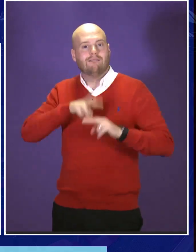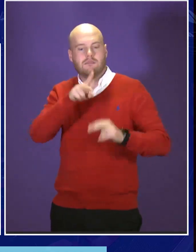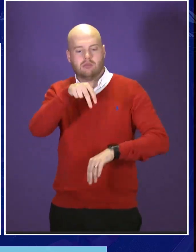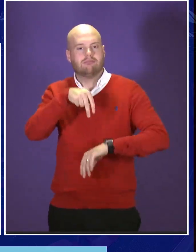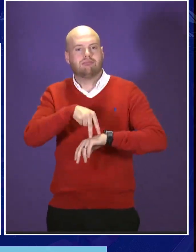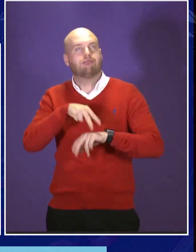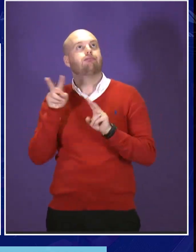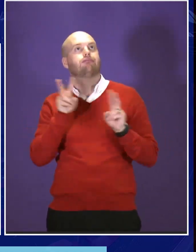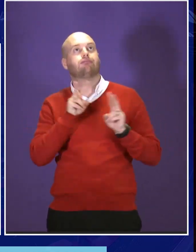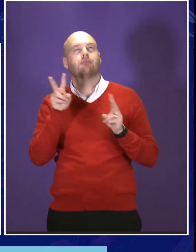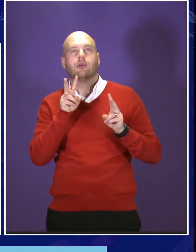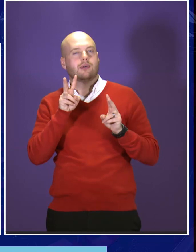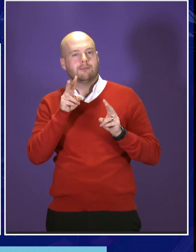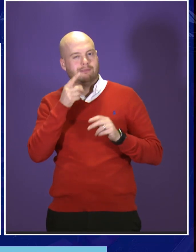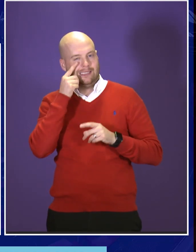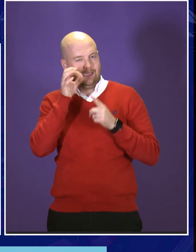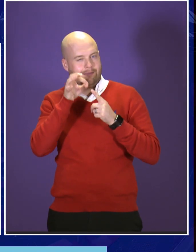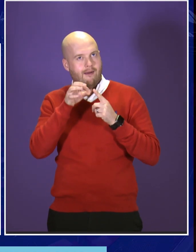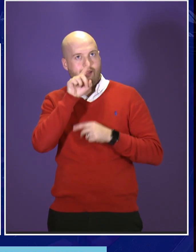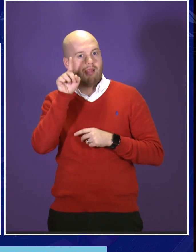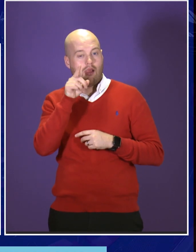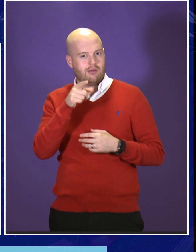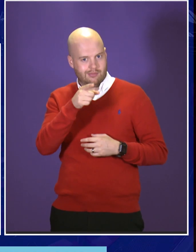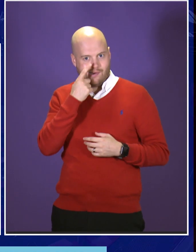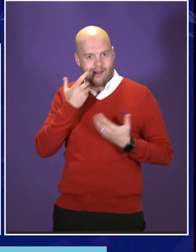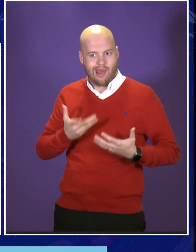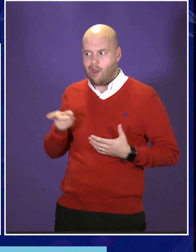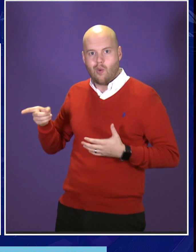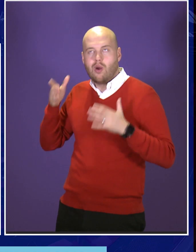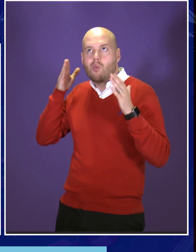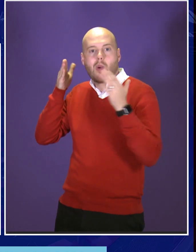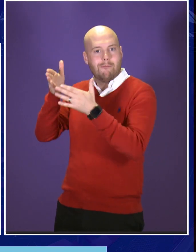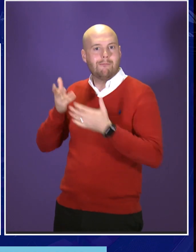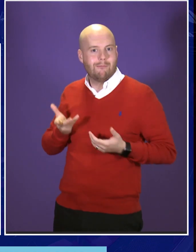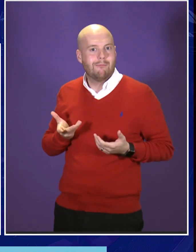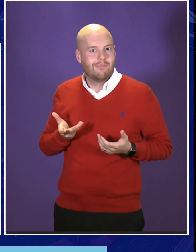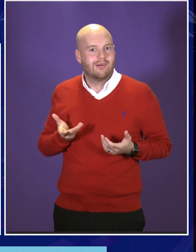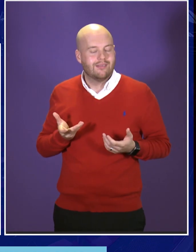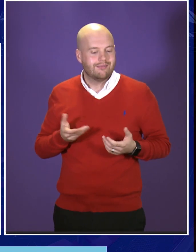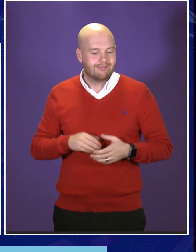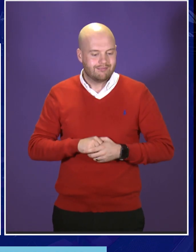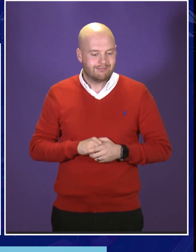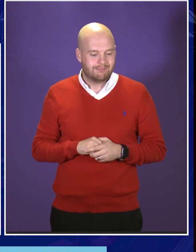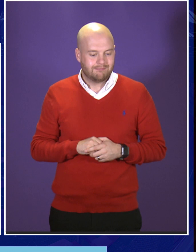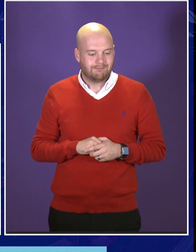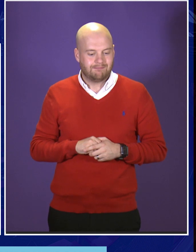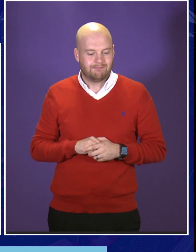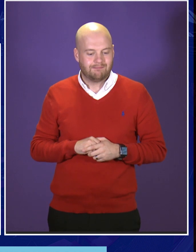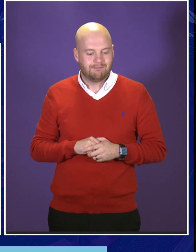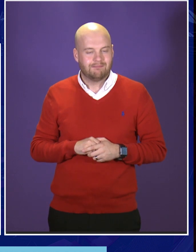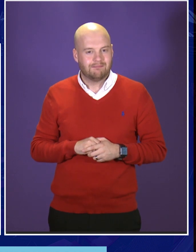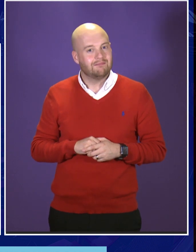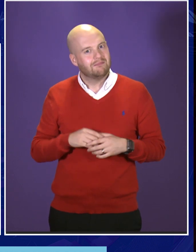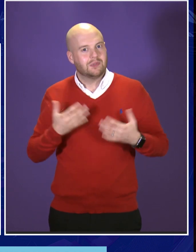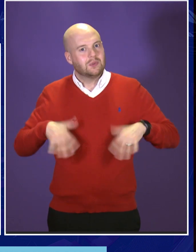been used, and you zoom out and you see that you would need to be sort of standing next to the ceiling to see that in real